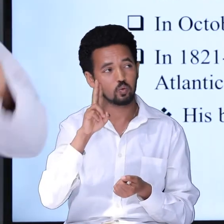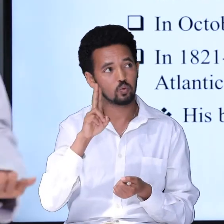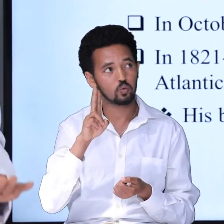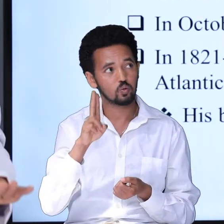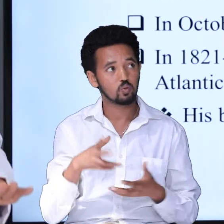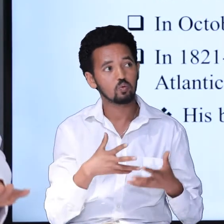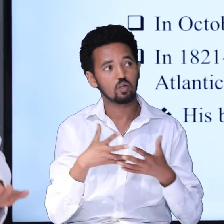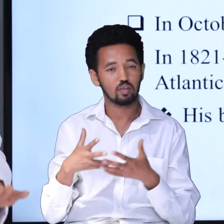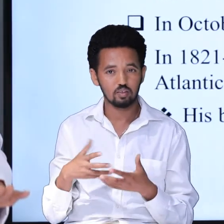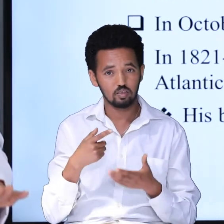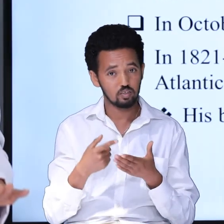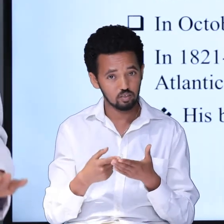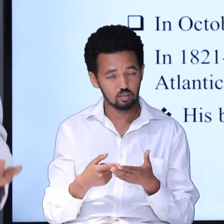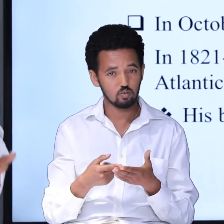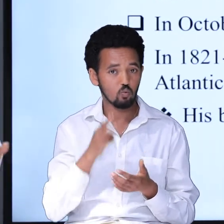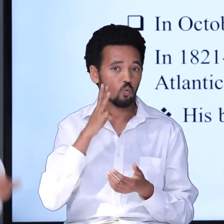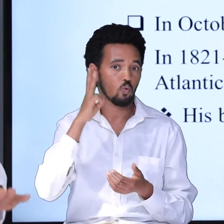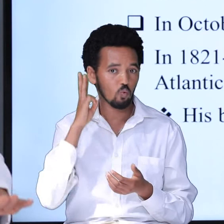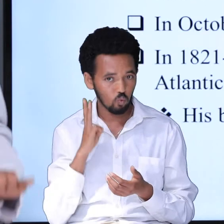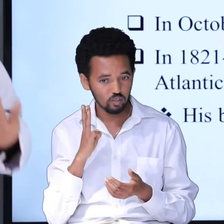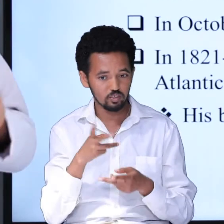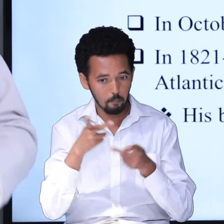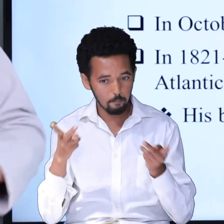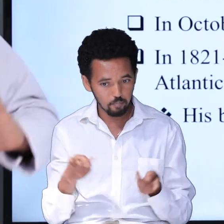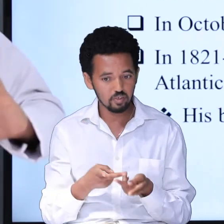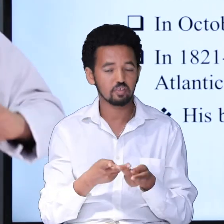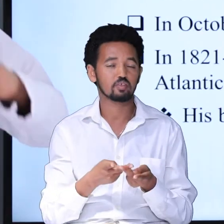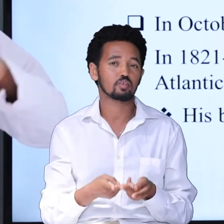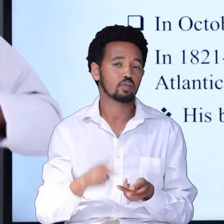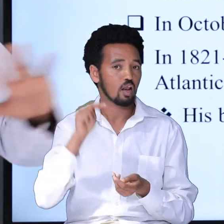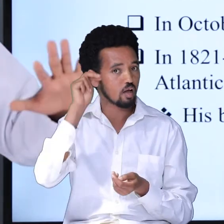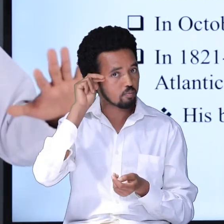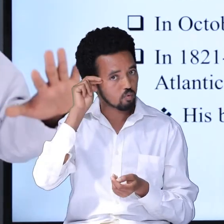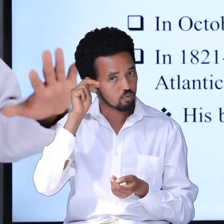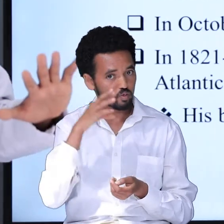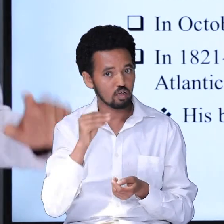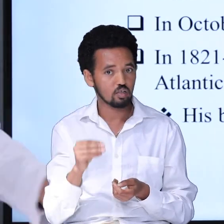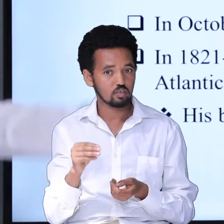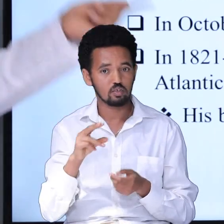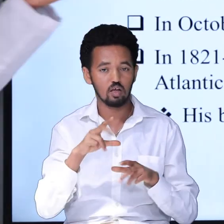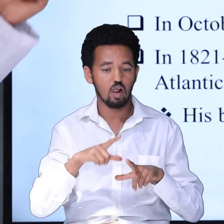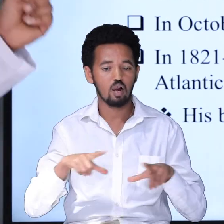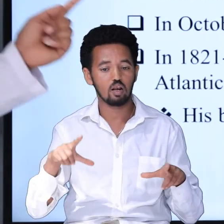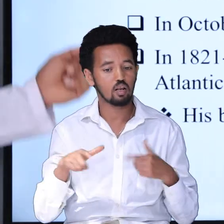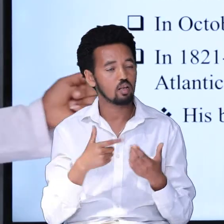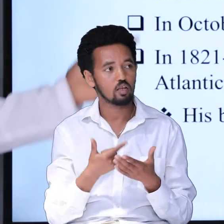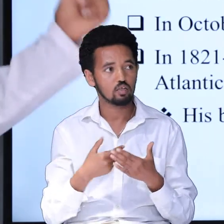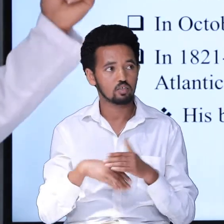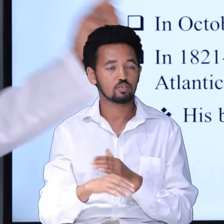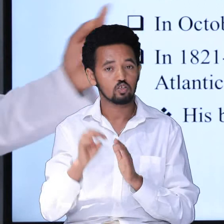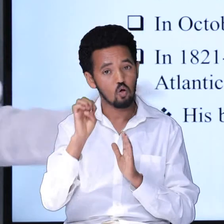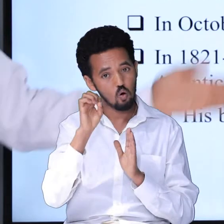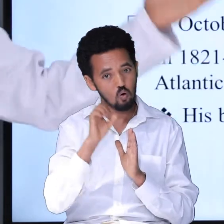the last battle place Napoleon and the Allies. In